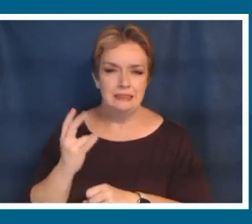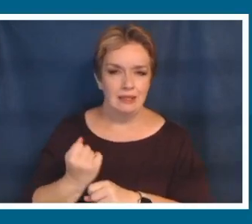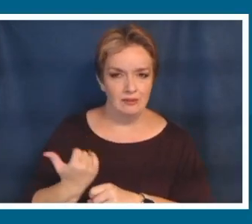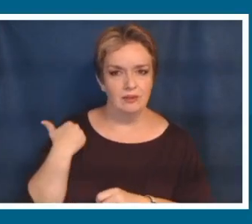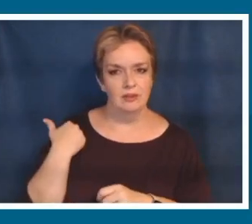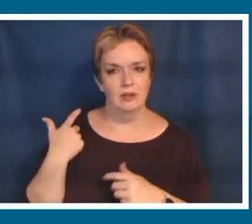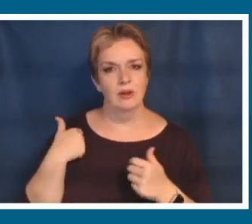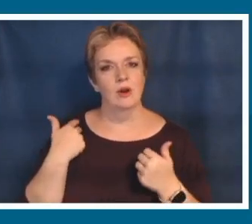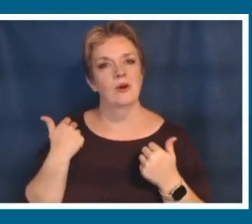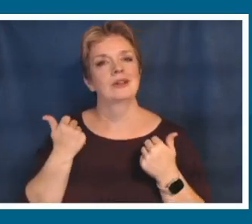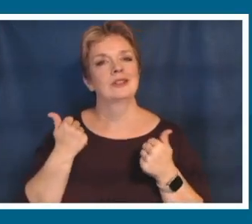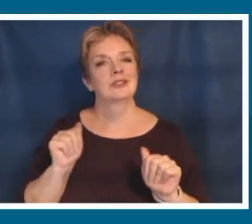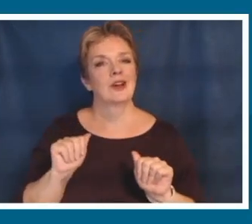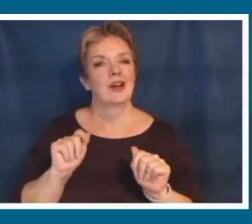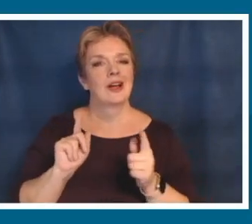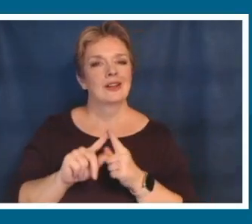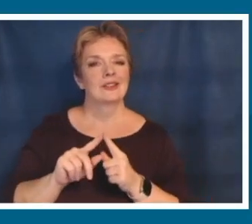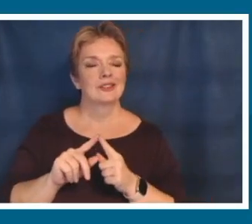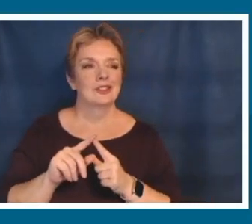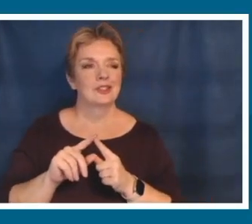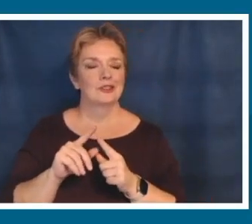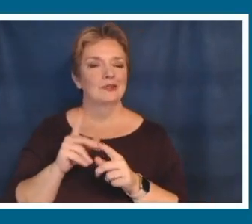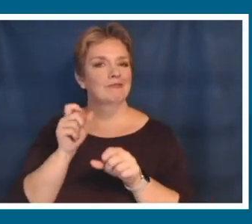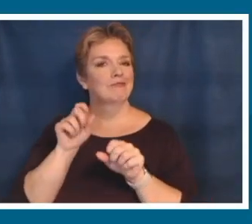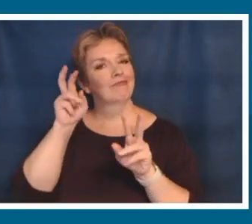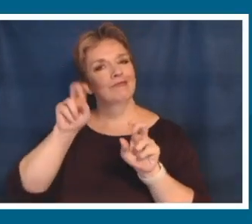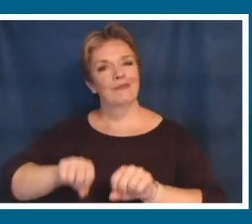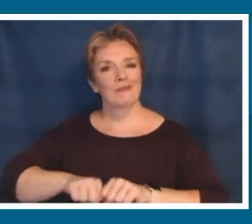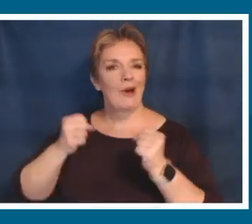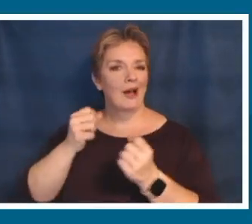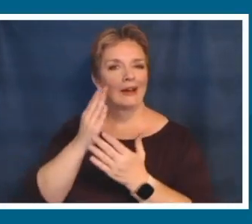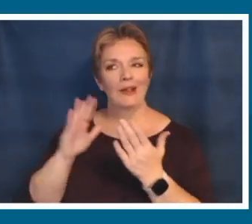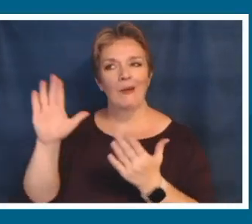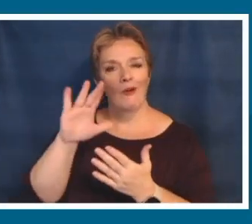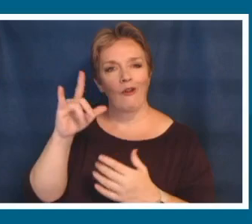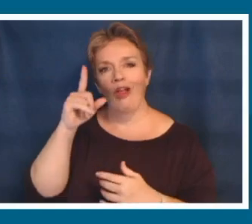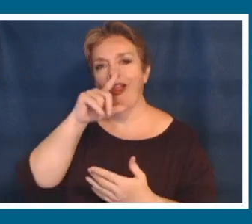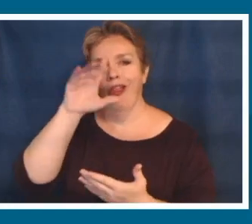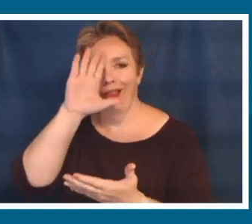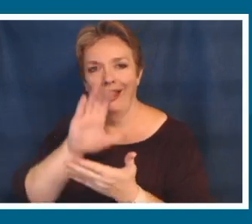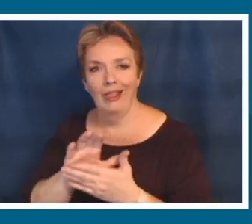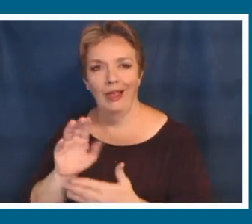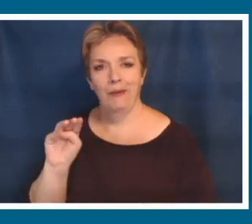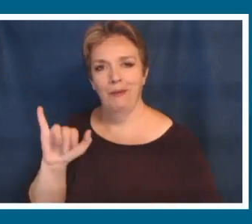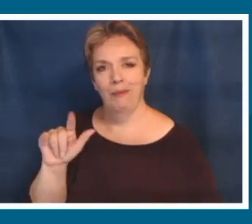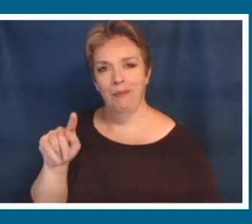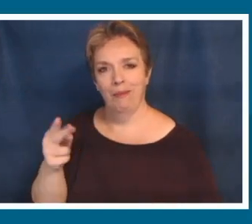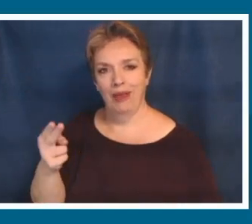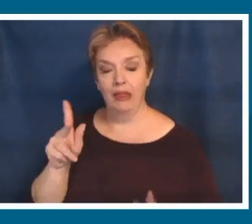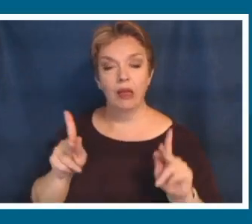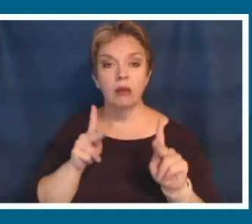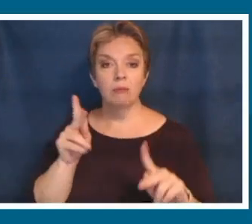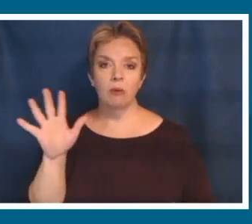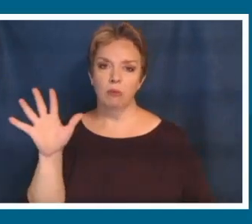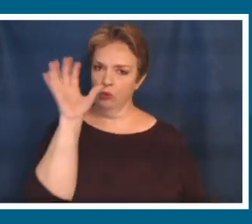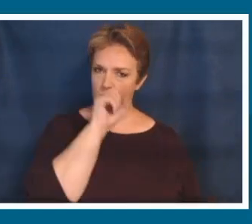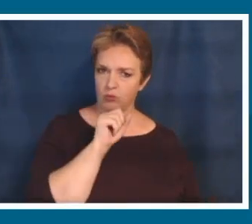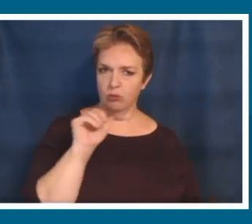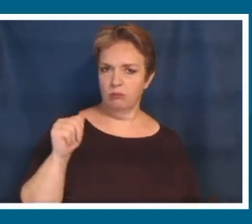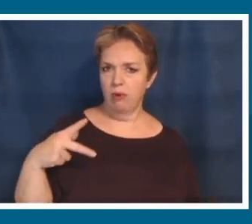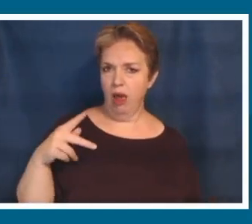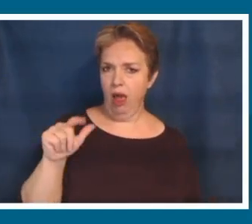debunk some of the myths about Appalachia being a very white place.